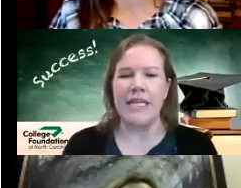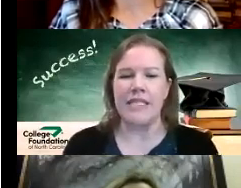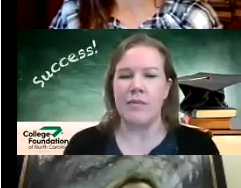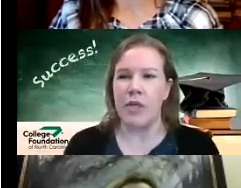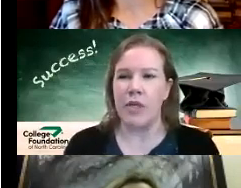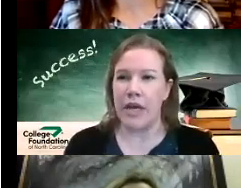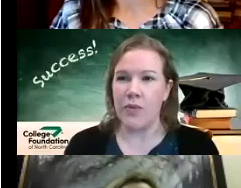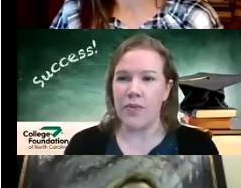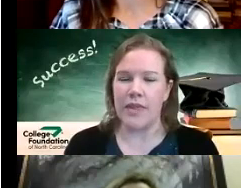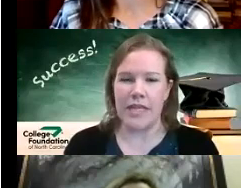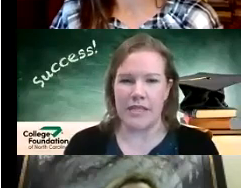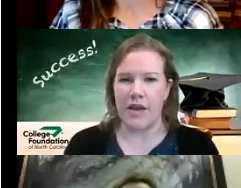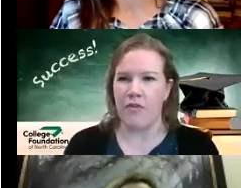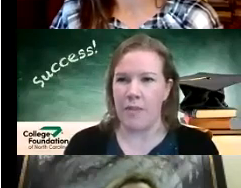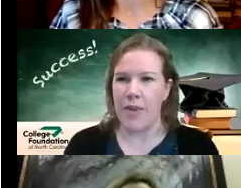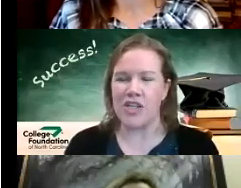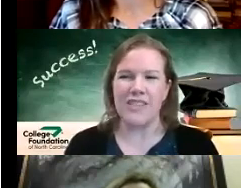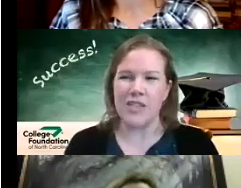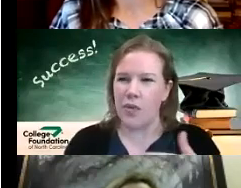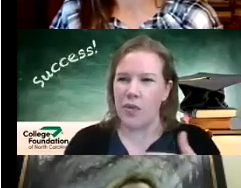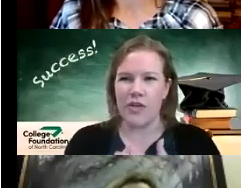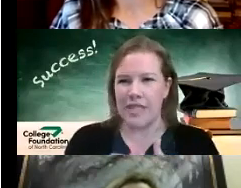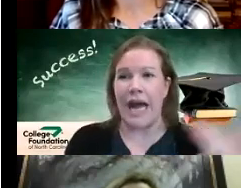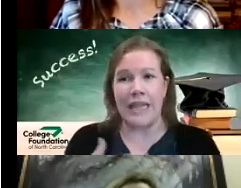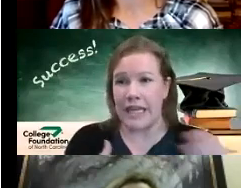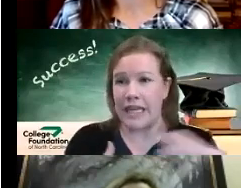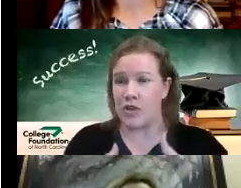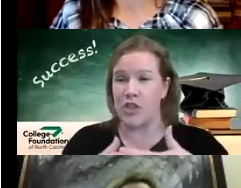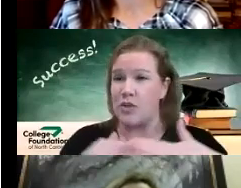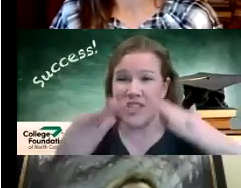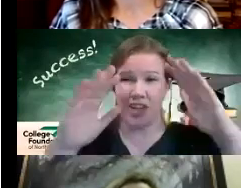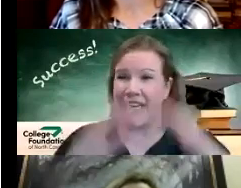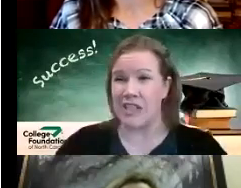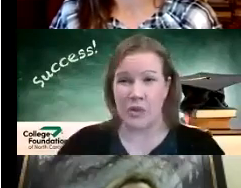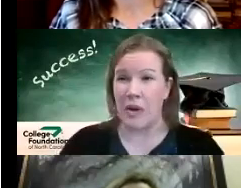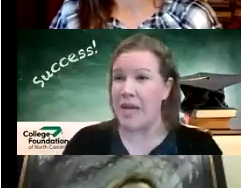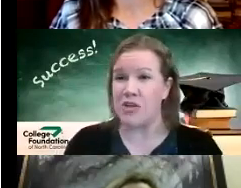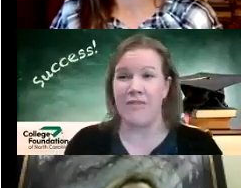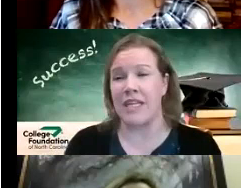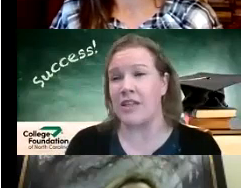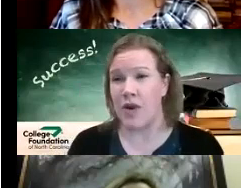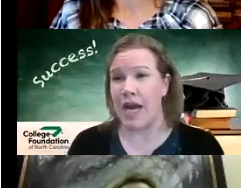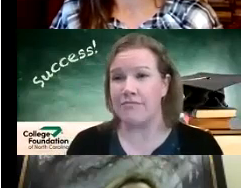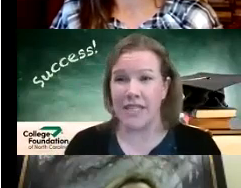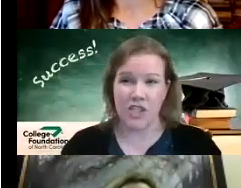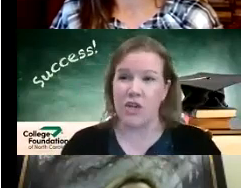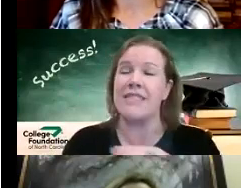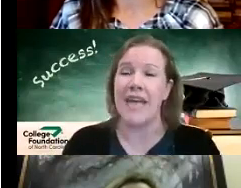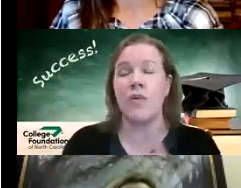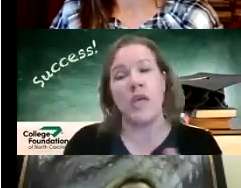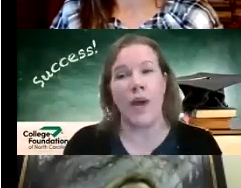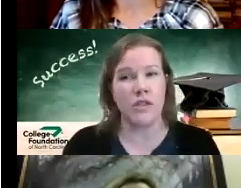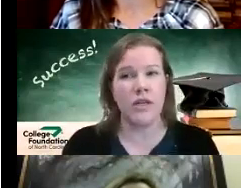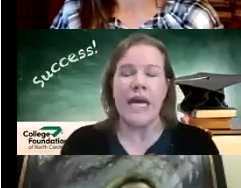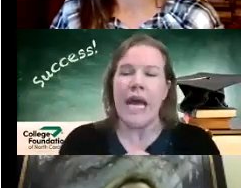to be listed below this front page. And so the first thing I think you should do is just glance through it, make sure everything looks right, because it shows